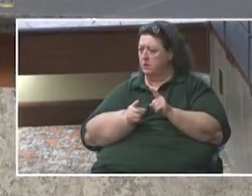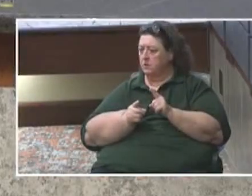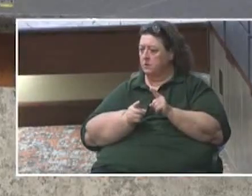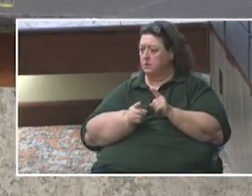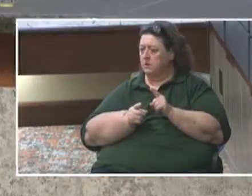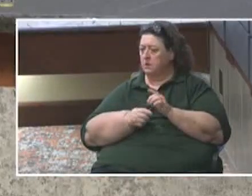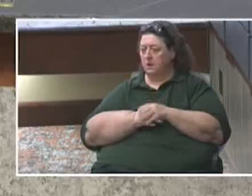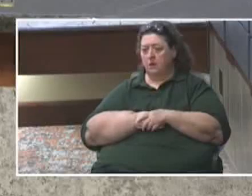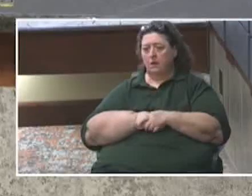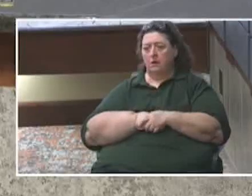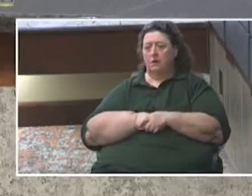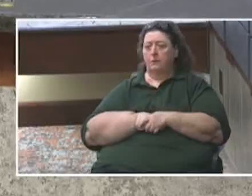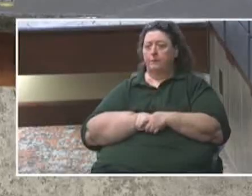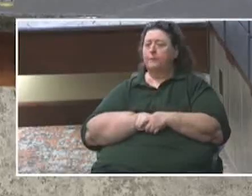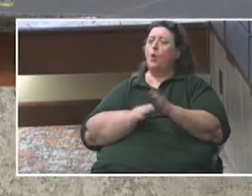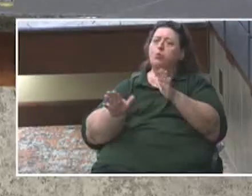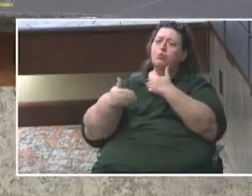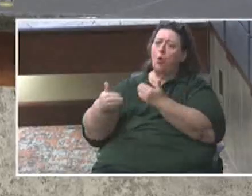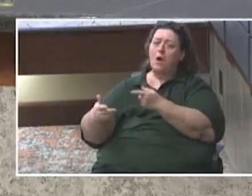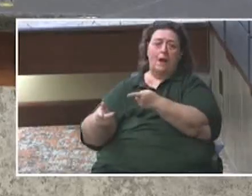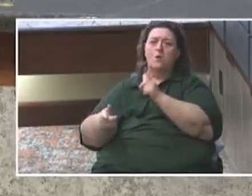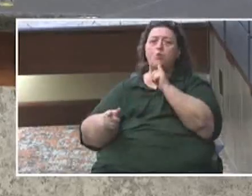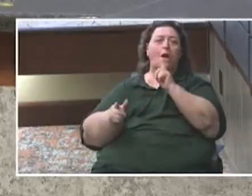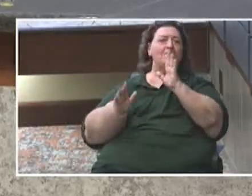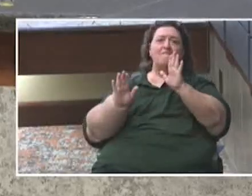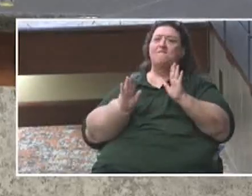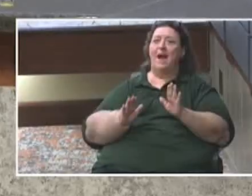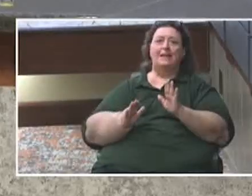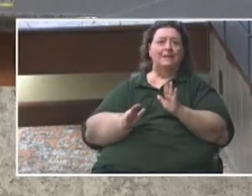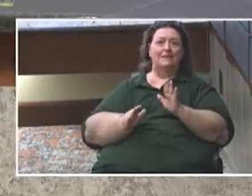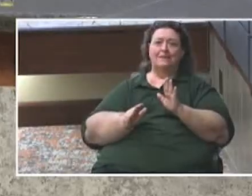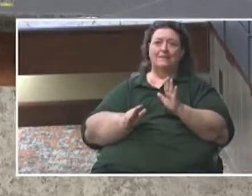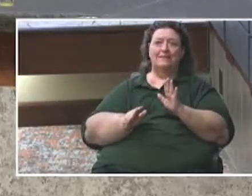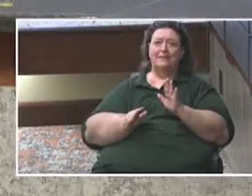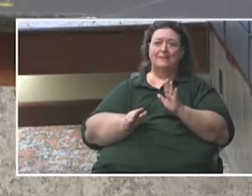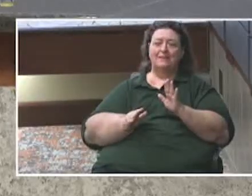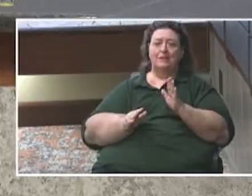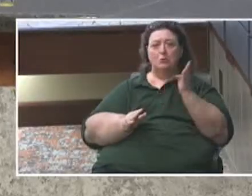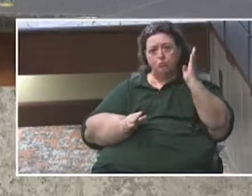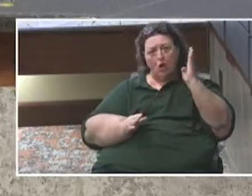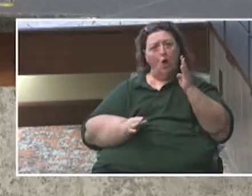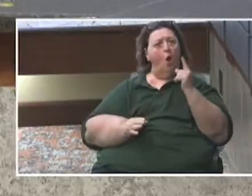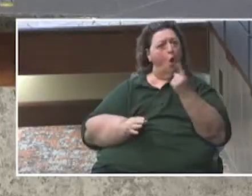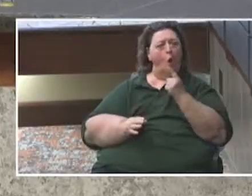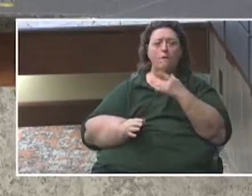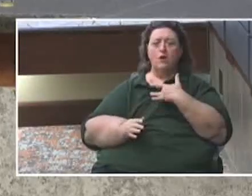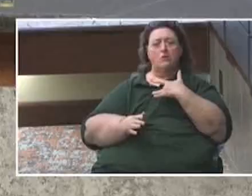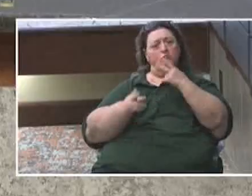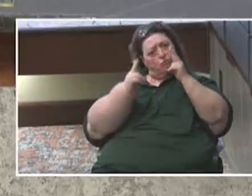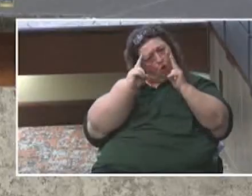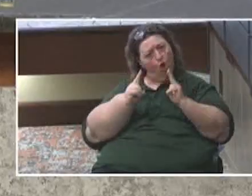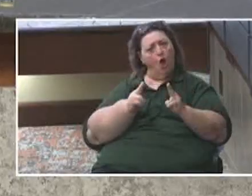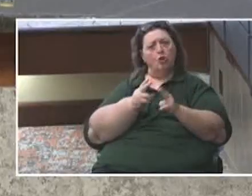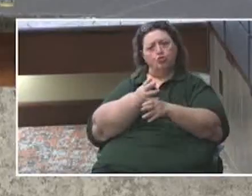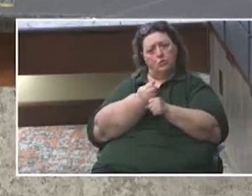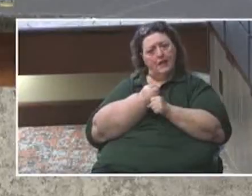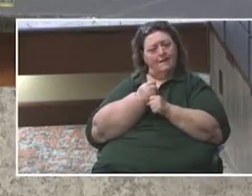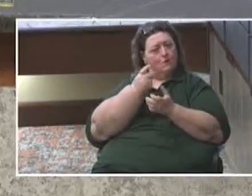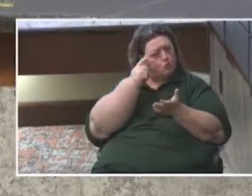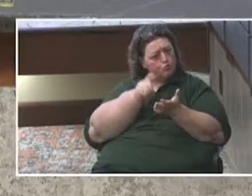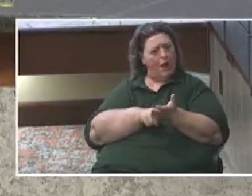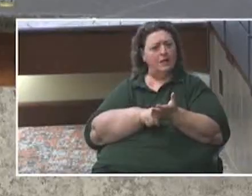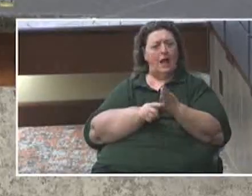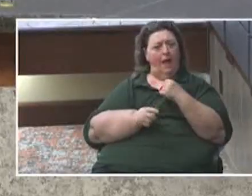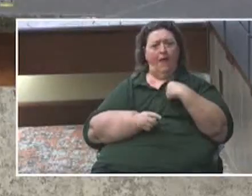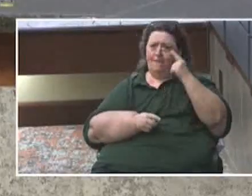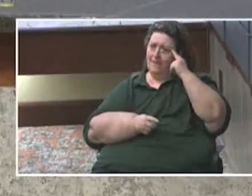No, it was- get stuff done. Go ahead. It was a fantastic, fantastic presentation. It's always an honor to receive recognition, and I think